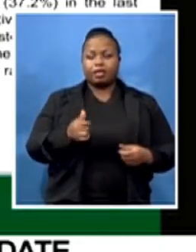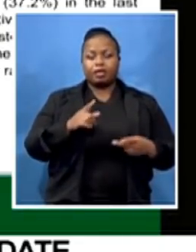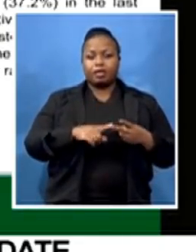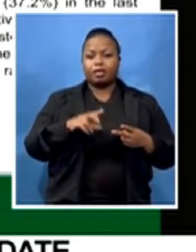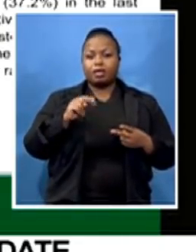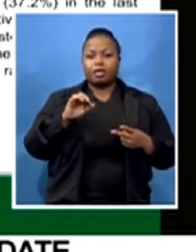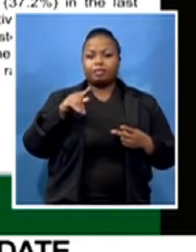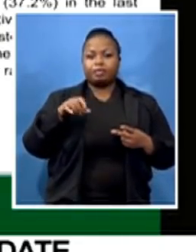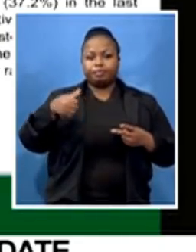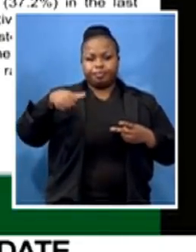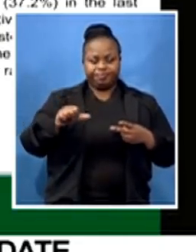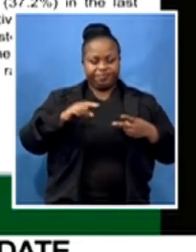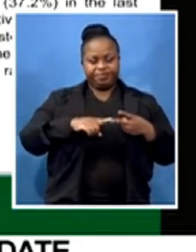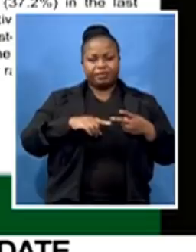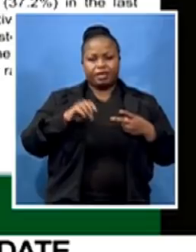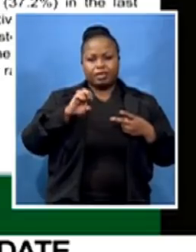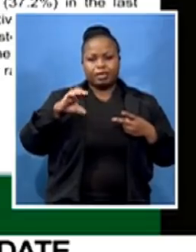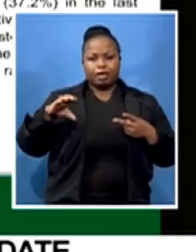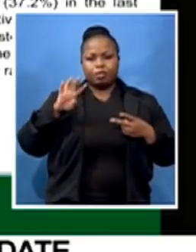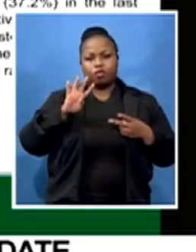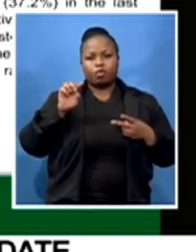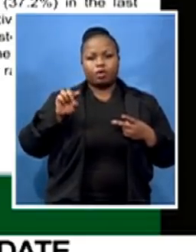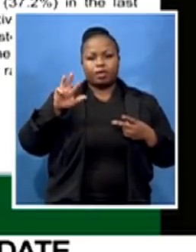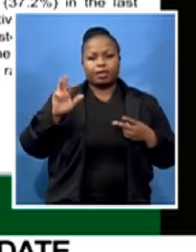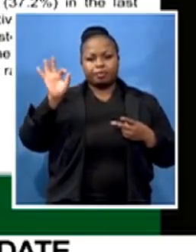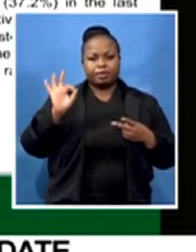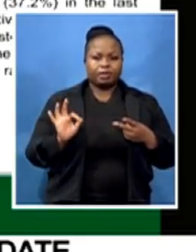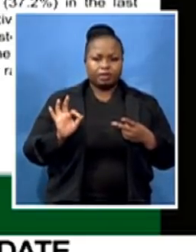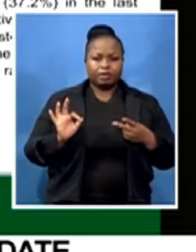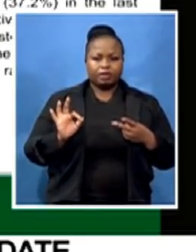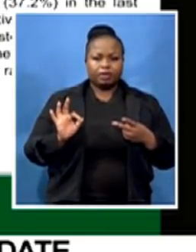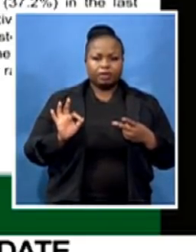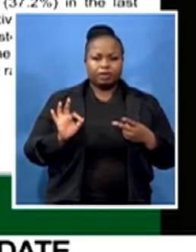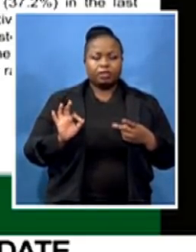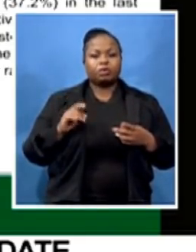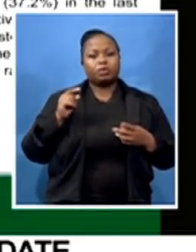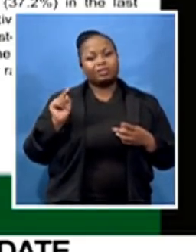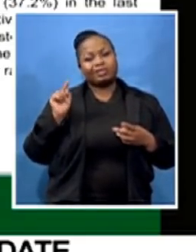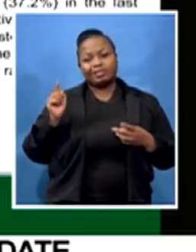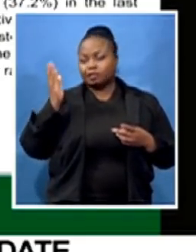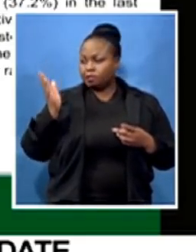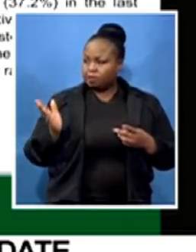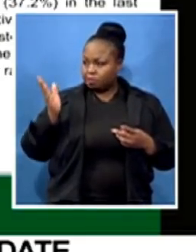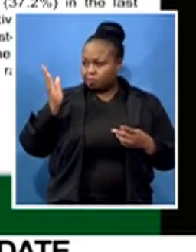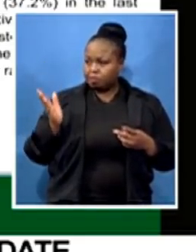4.9%. And so this gives you a sense as well of